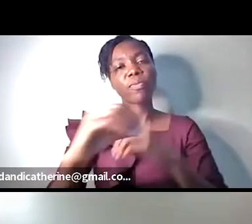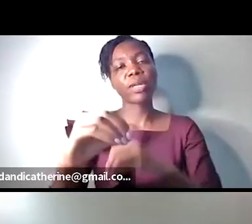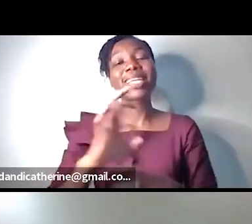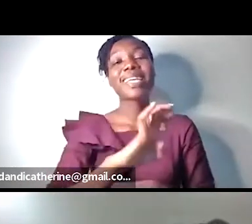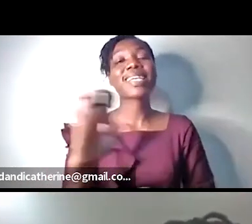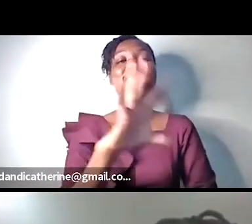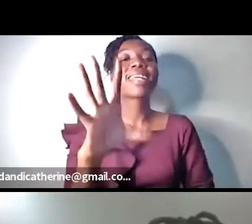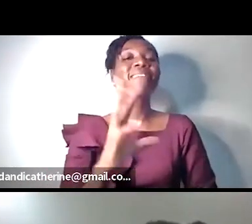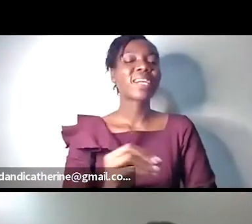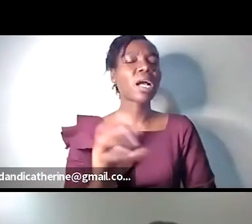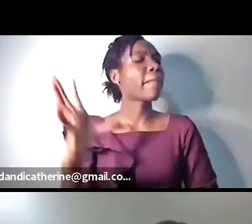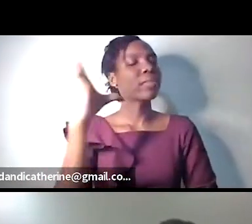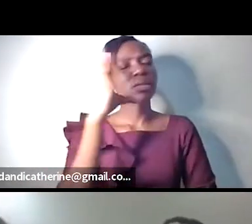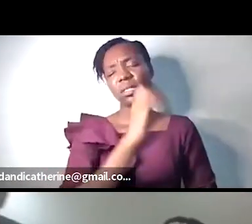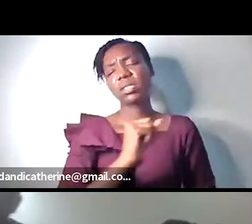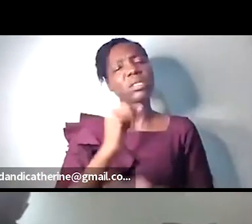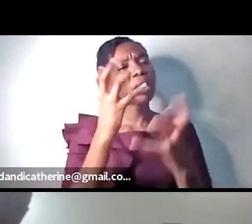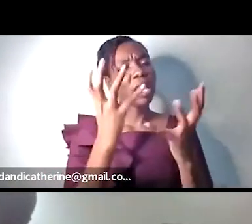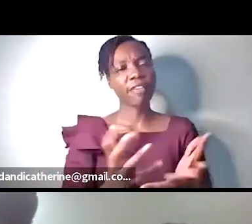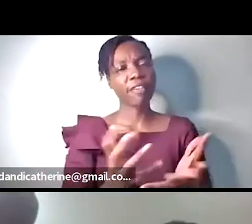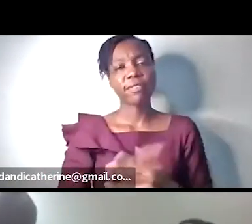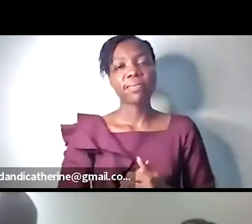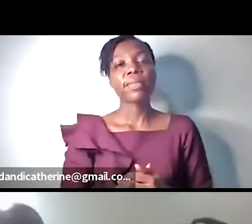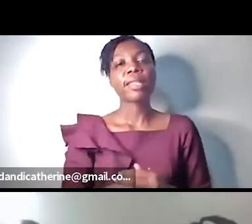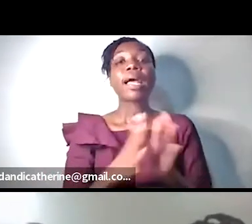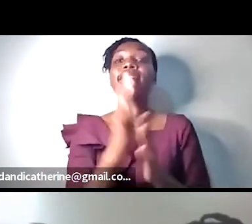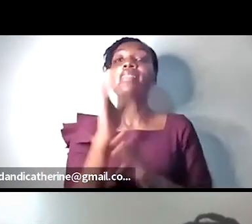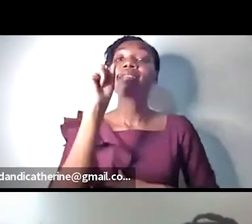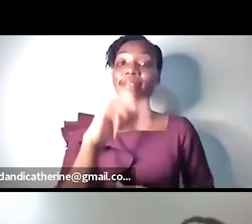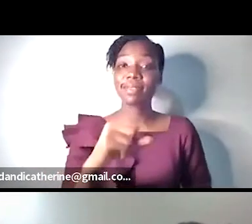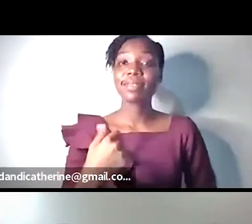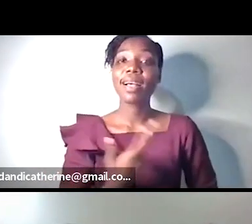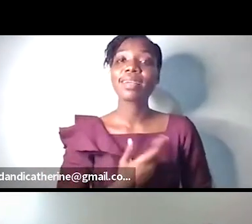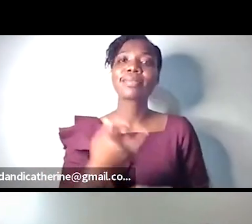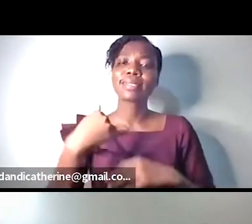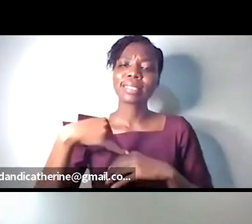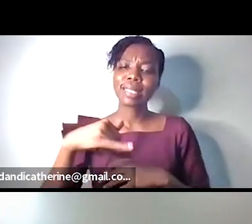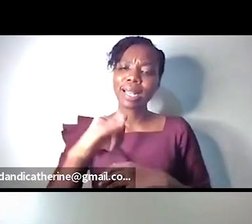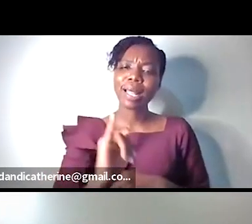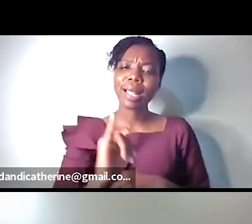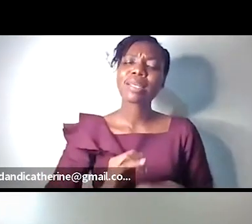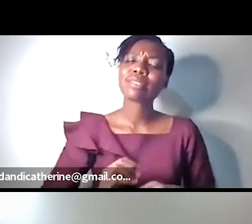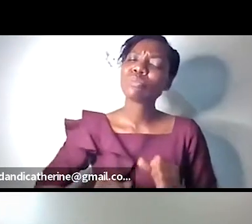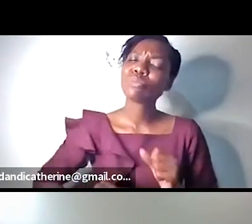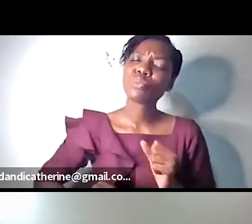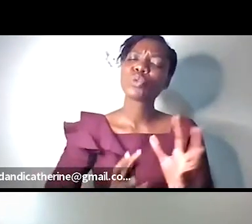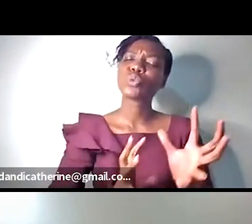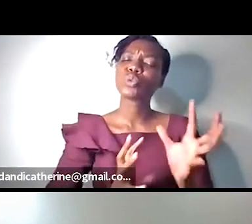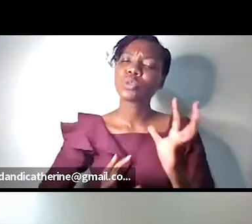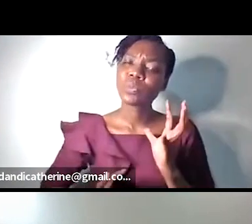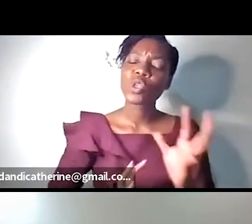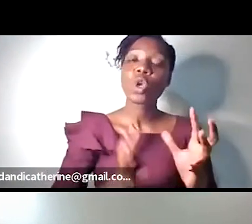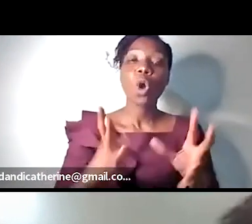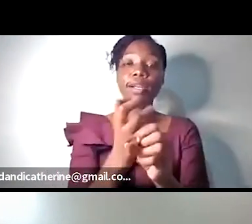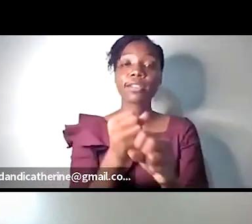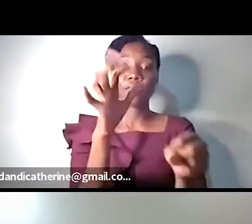still lacking. Yes, we are pushing. There are so many organizations trying to